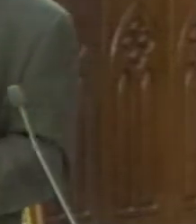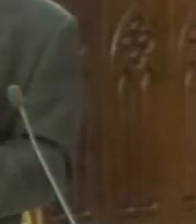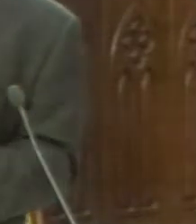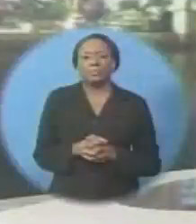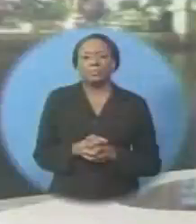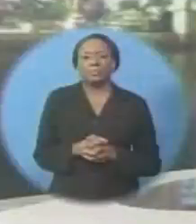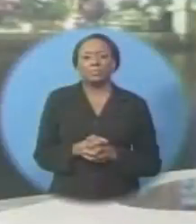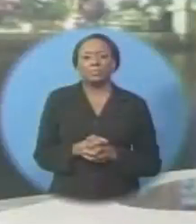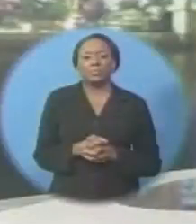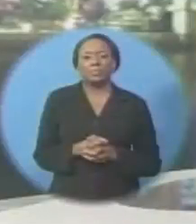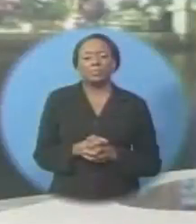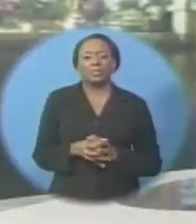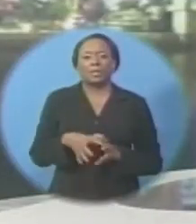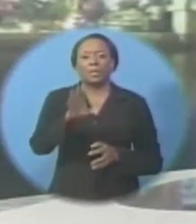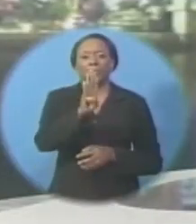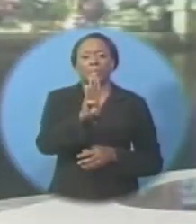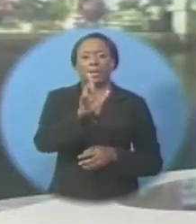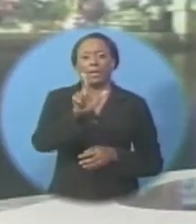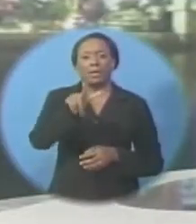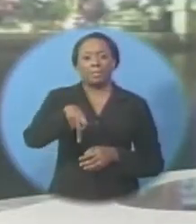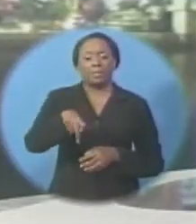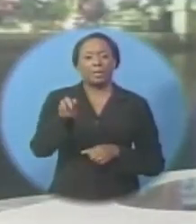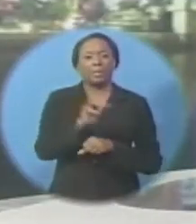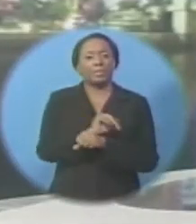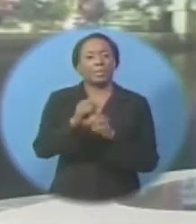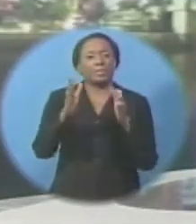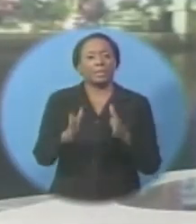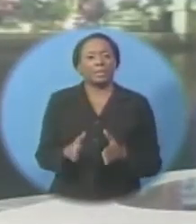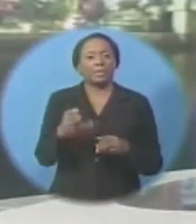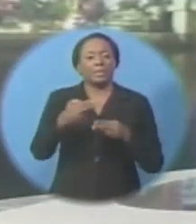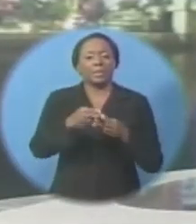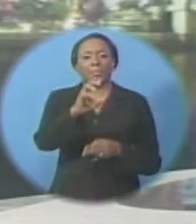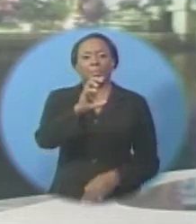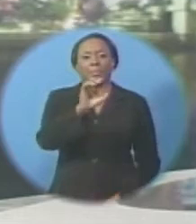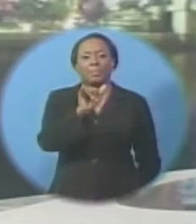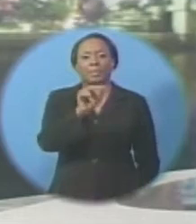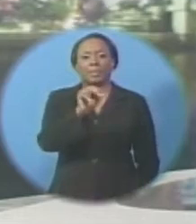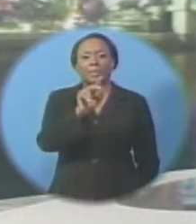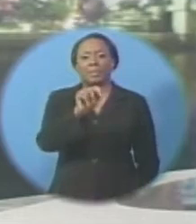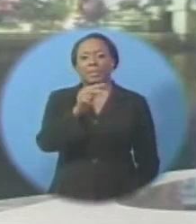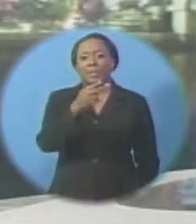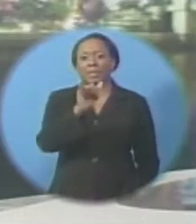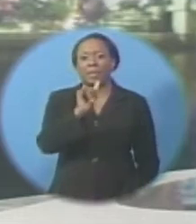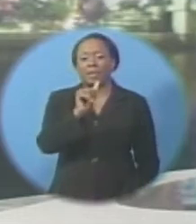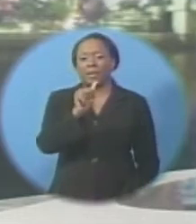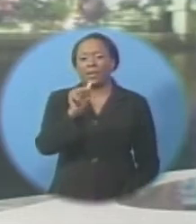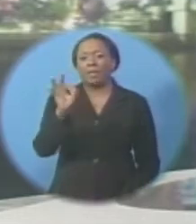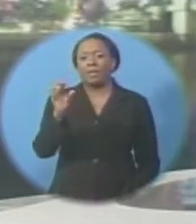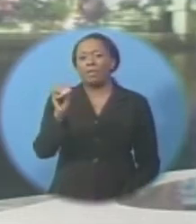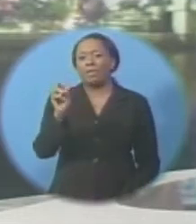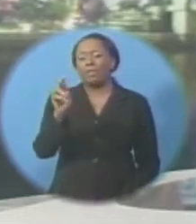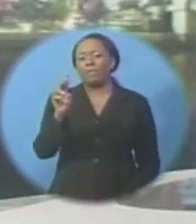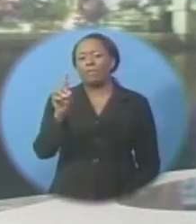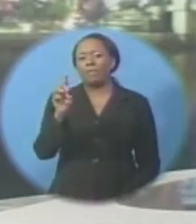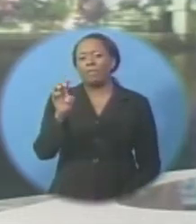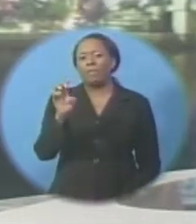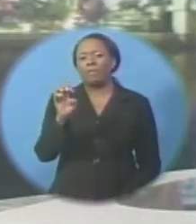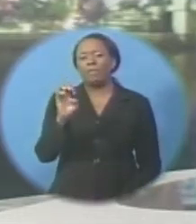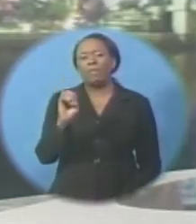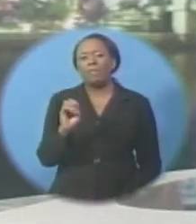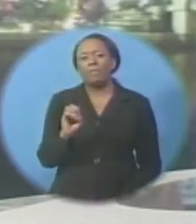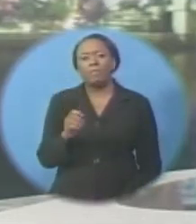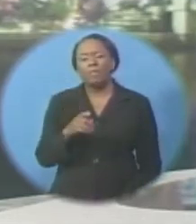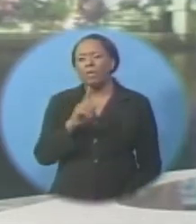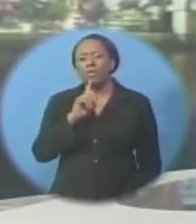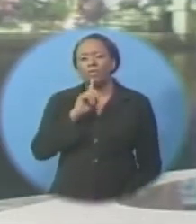be. Opposition MP Cynthia Ford has chided Social Care Minister Steve Blackett, who's condemned the Barbados